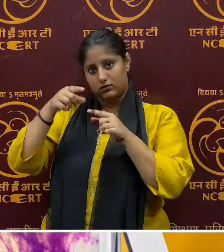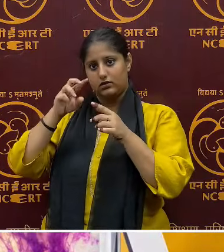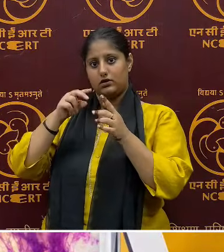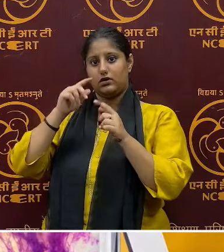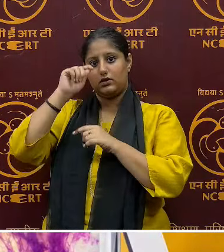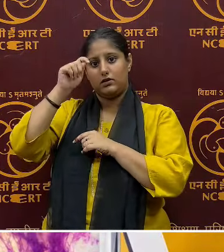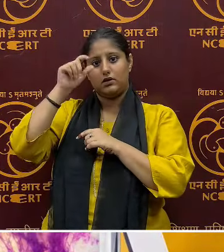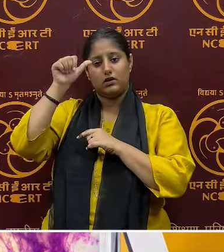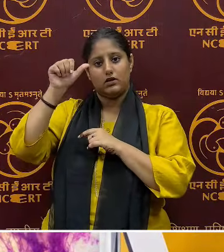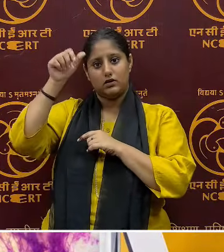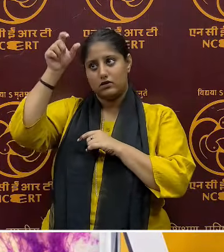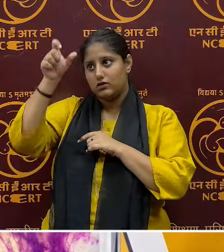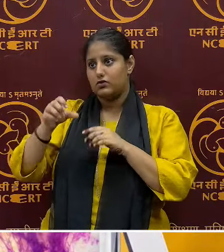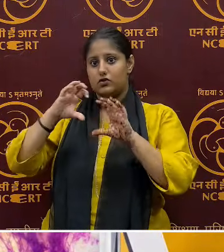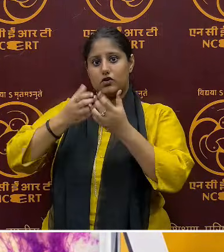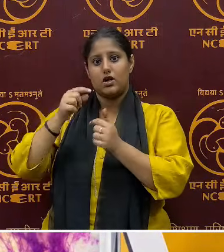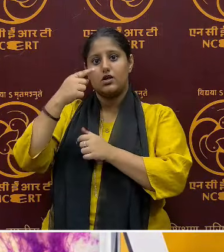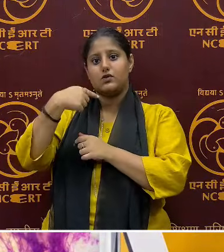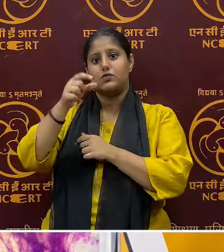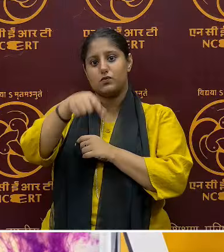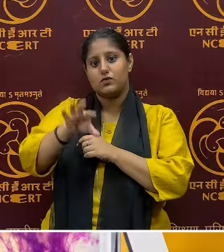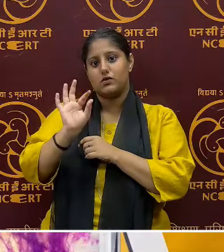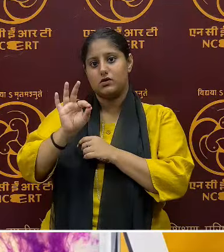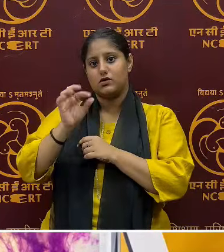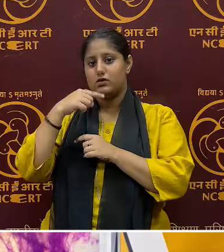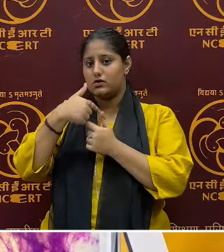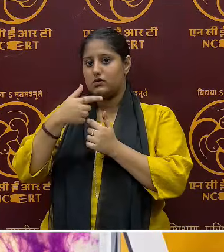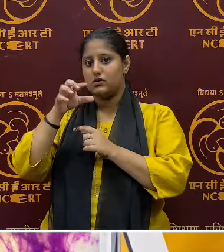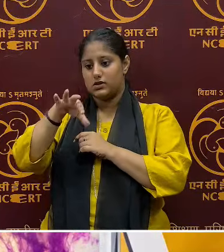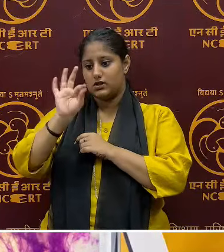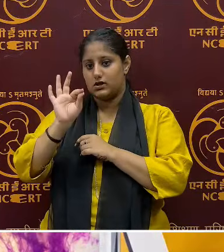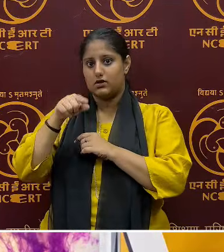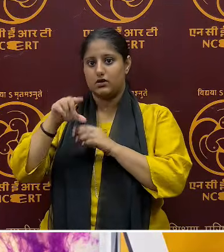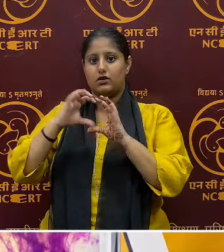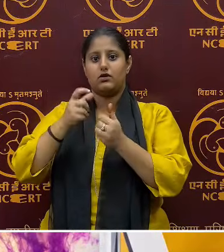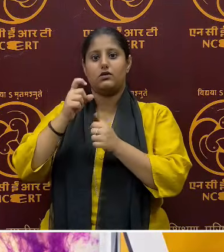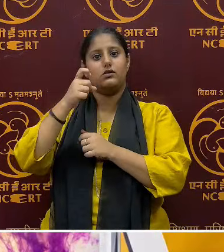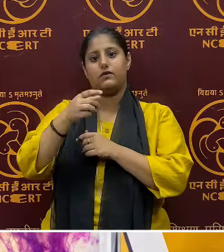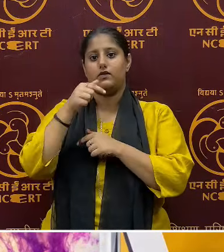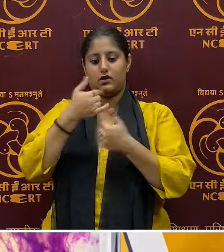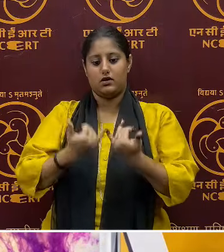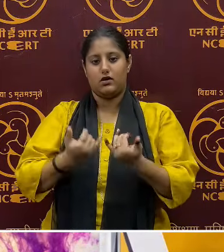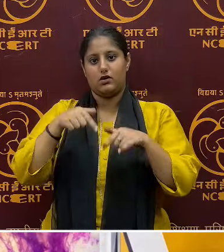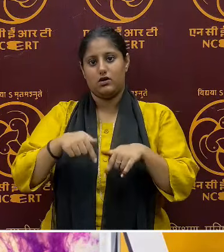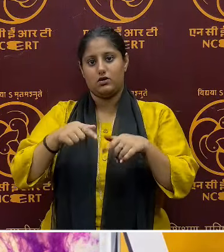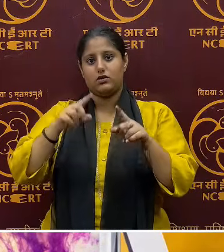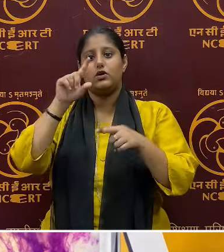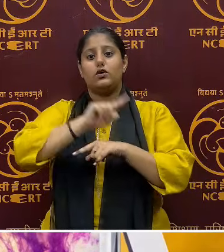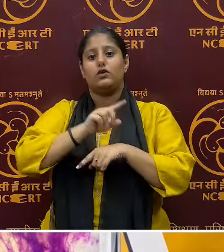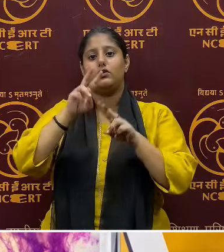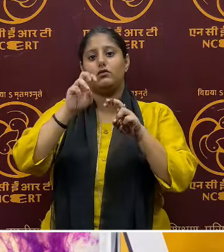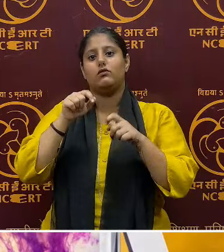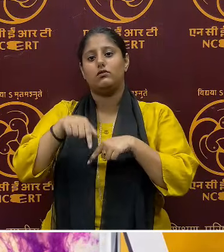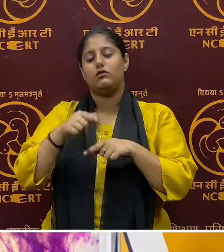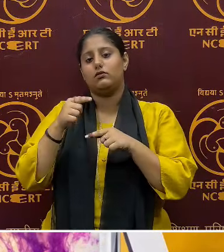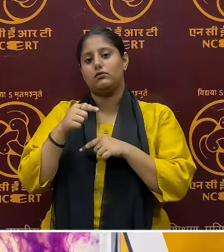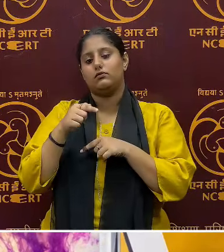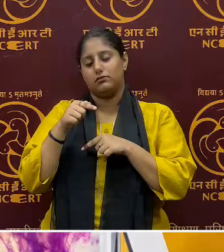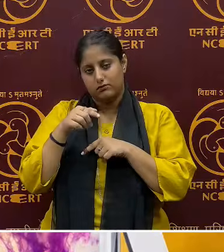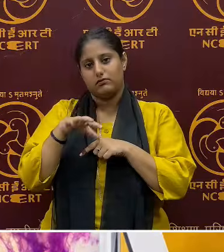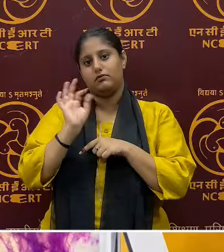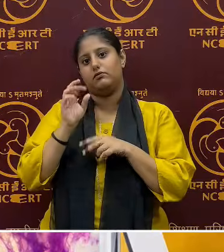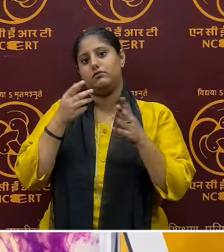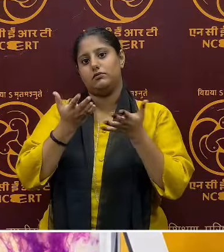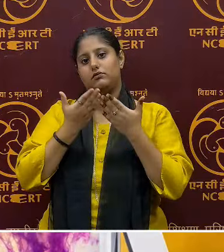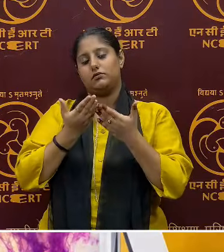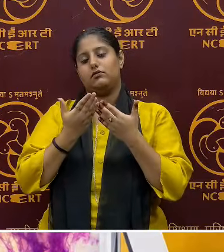English. Under class you have to select class 7th because today's topic is from class 7. Right. And subject